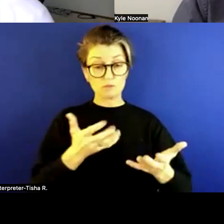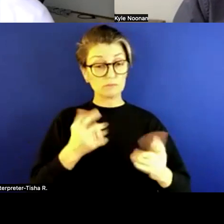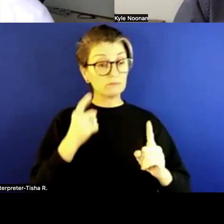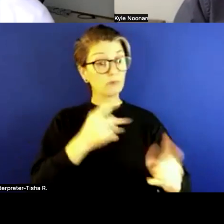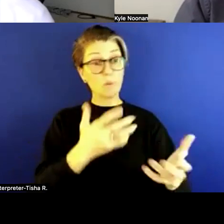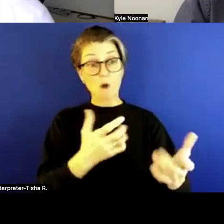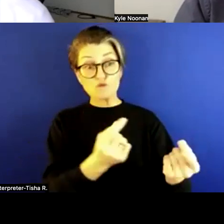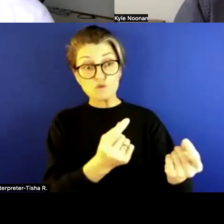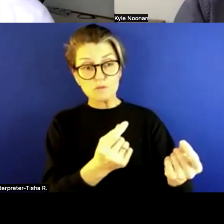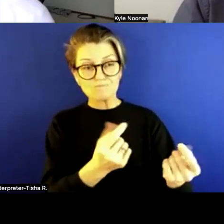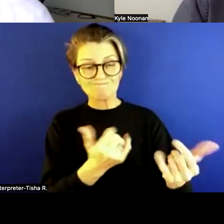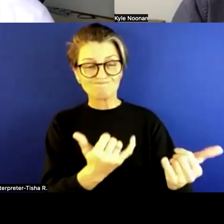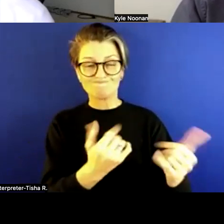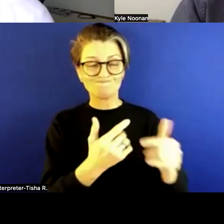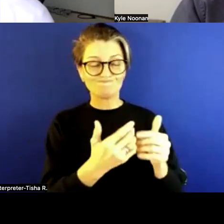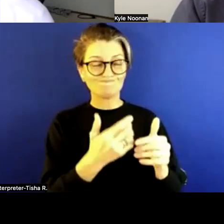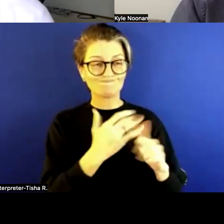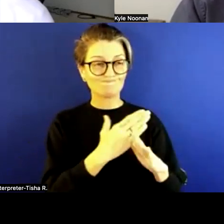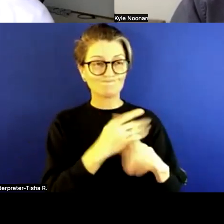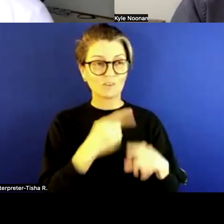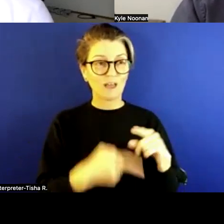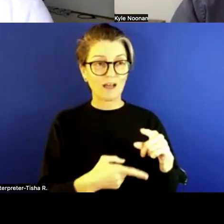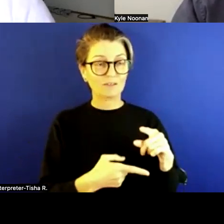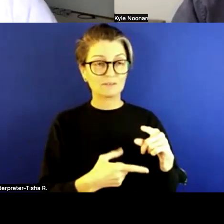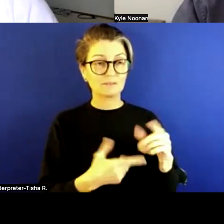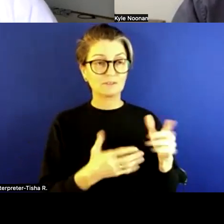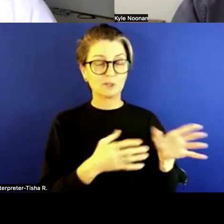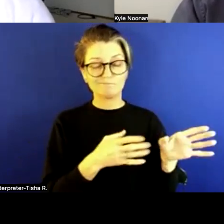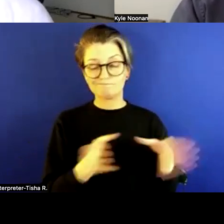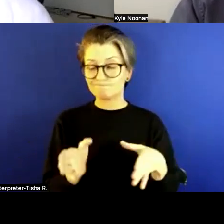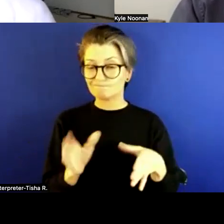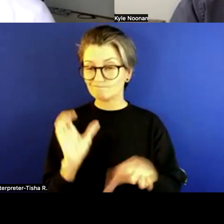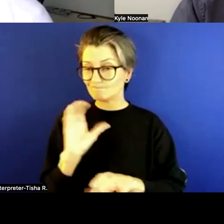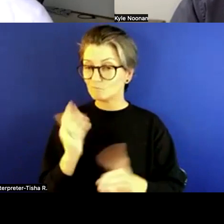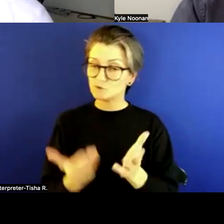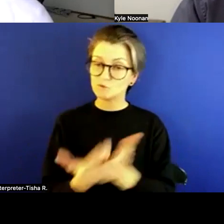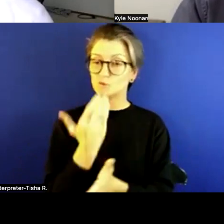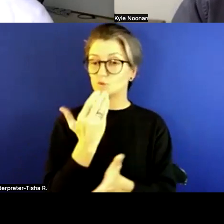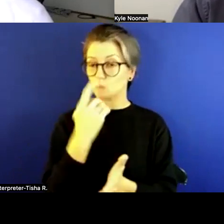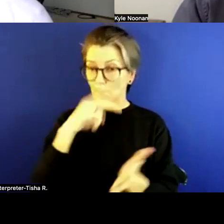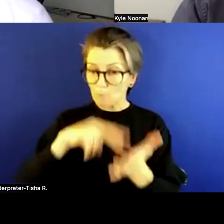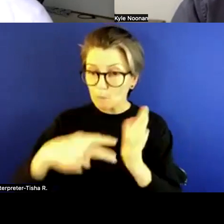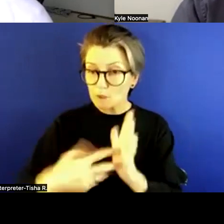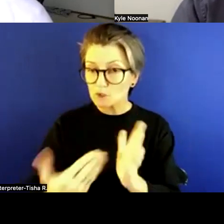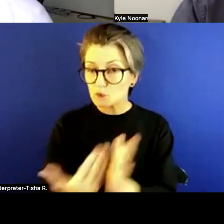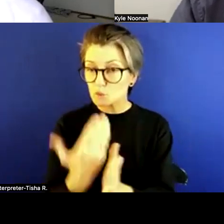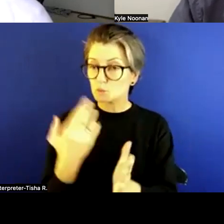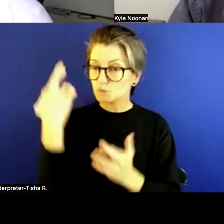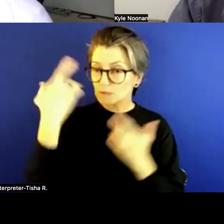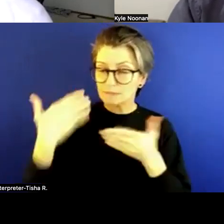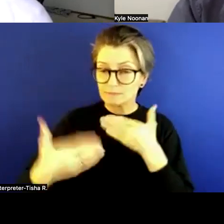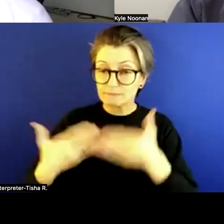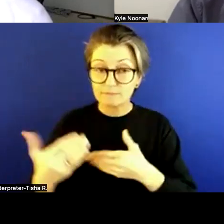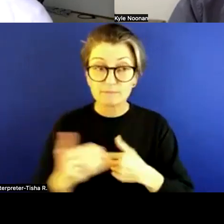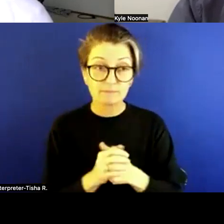no longer do, and hopefully you can find new purpose and if you're struggling with that, I bet Katie would